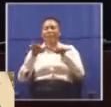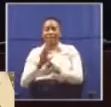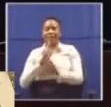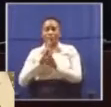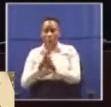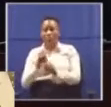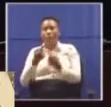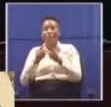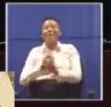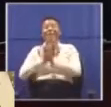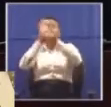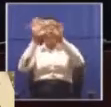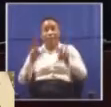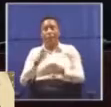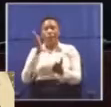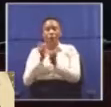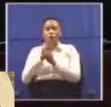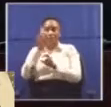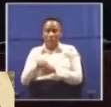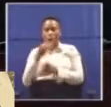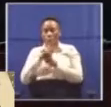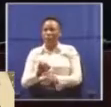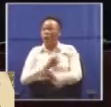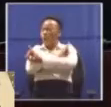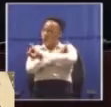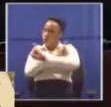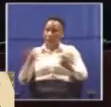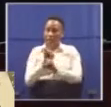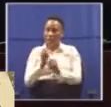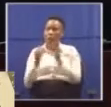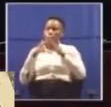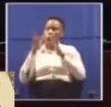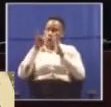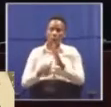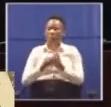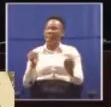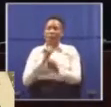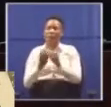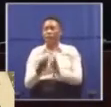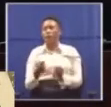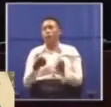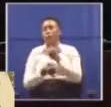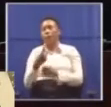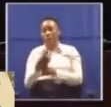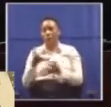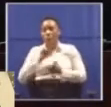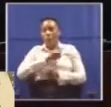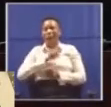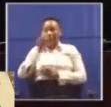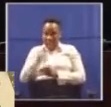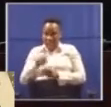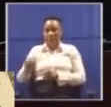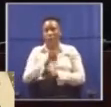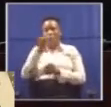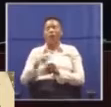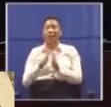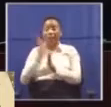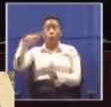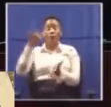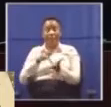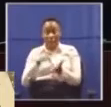to make sure we never have such a severe lockdown ever to take place again, because that, in South Africa's context, caused